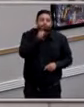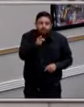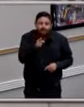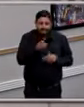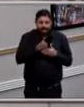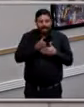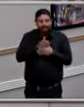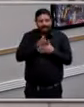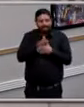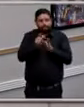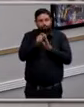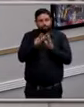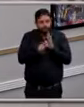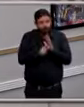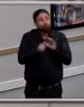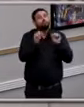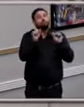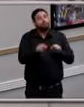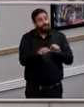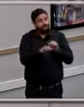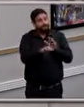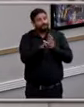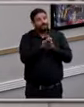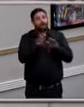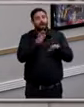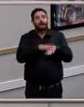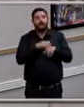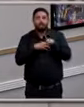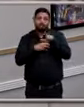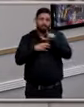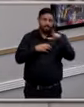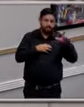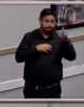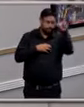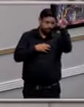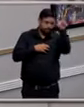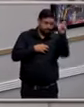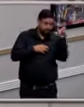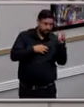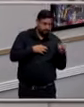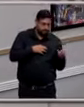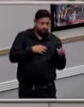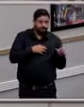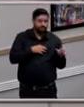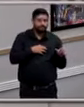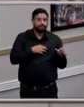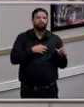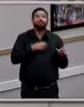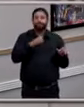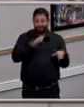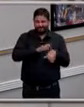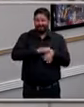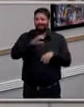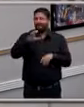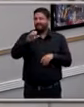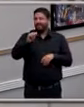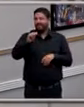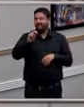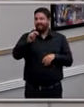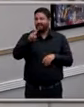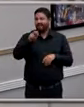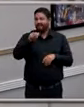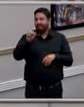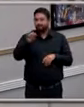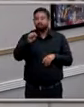average, you can find that on the left-hand side of Canvas under the